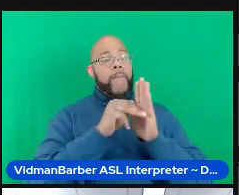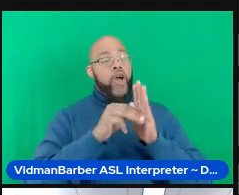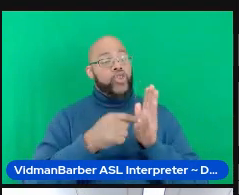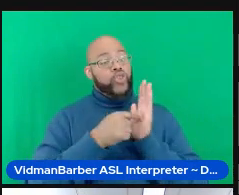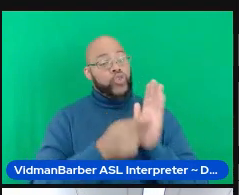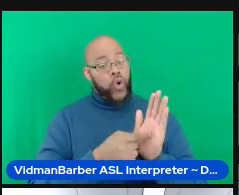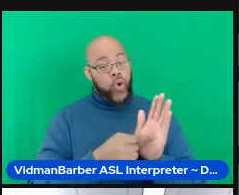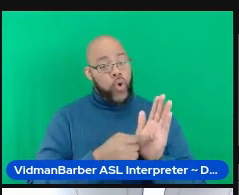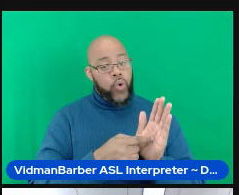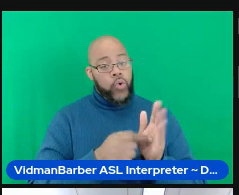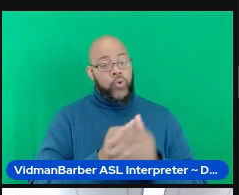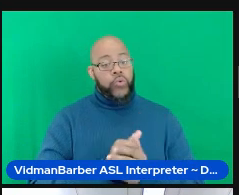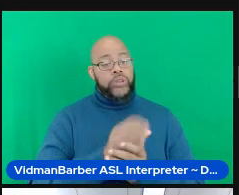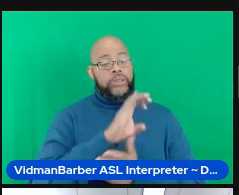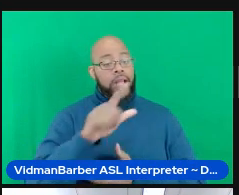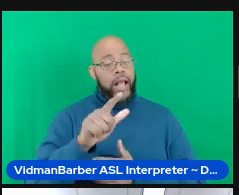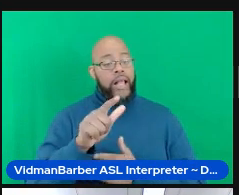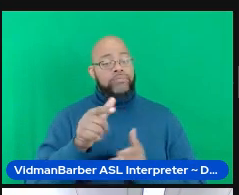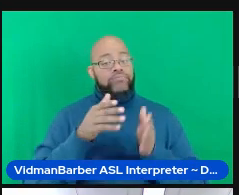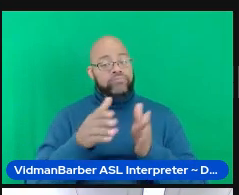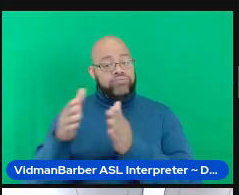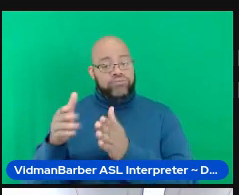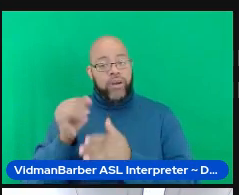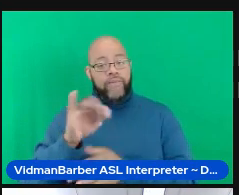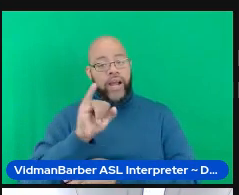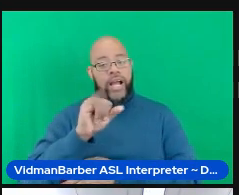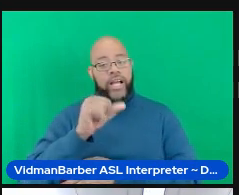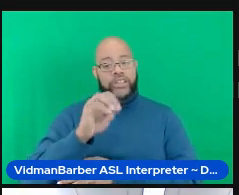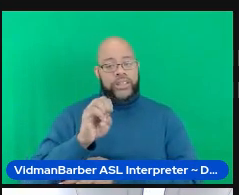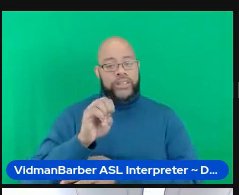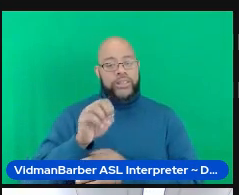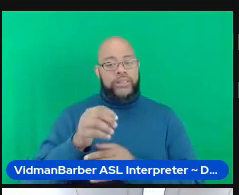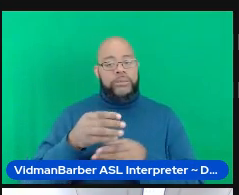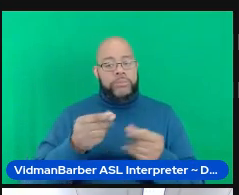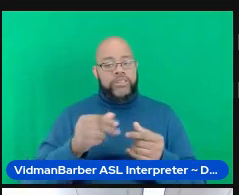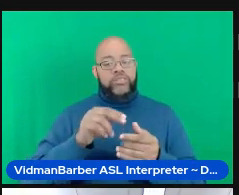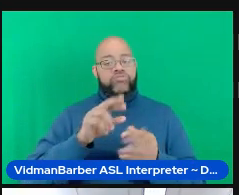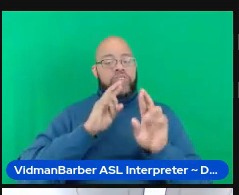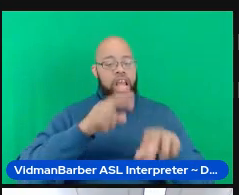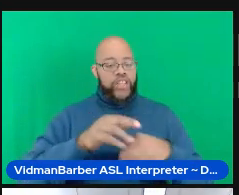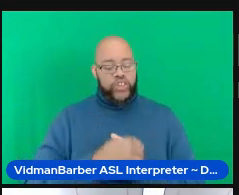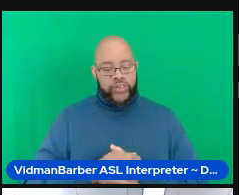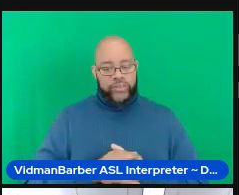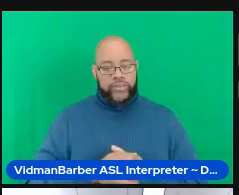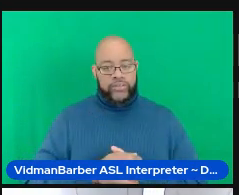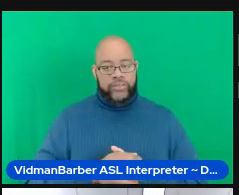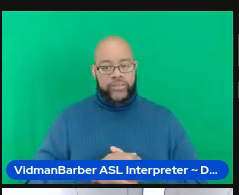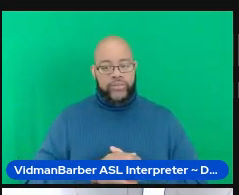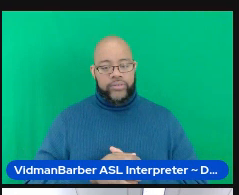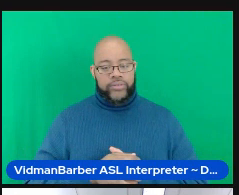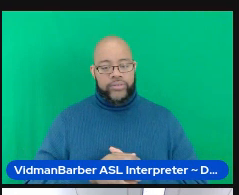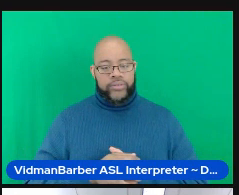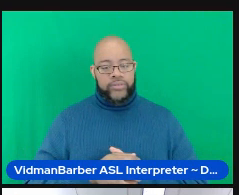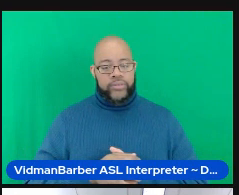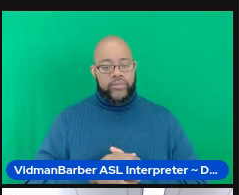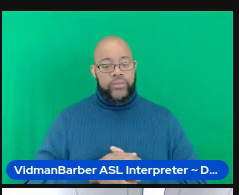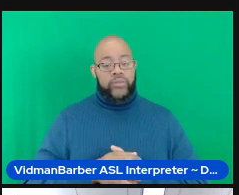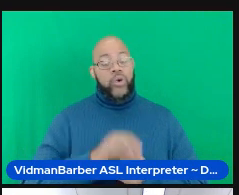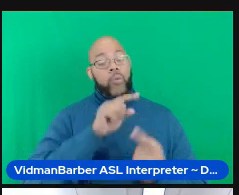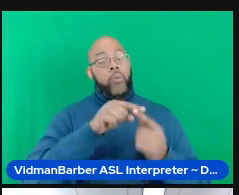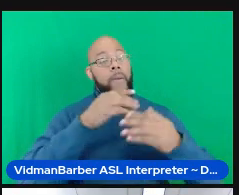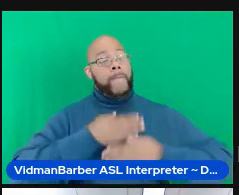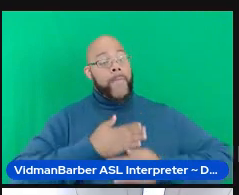the cellular and molecular mechanism of an IgE-mediated allergic reaction. And so basically, when the